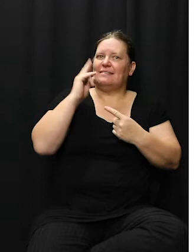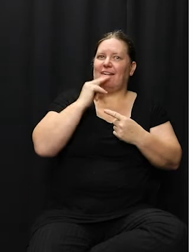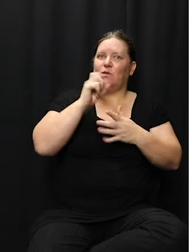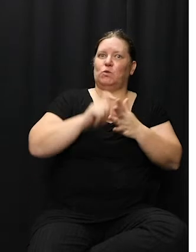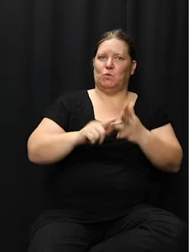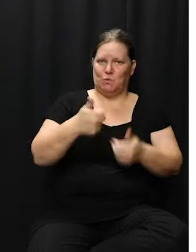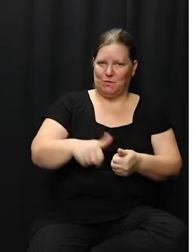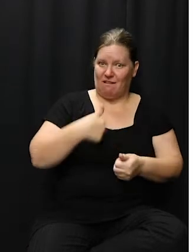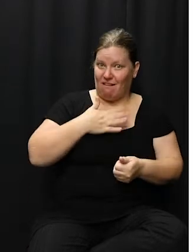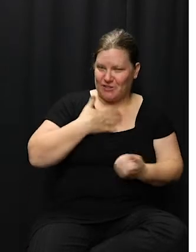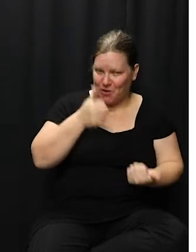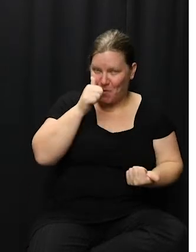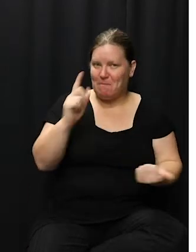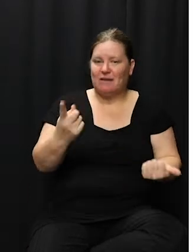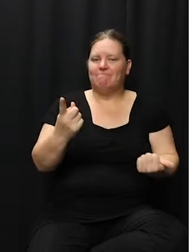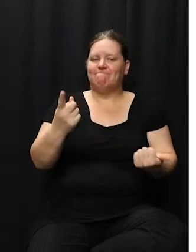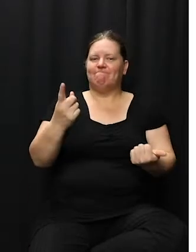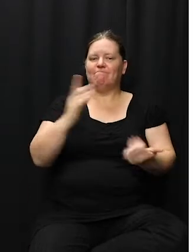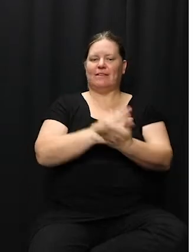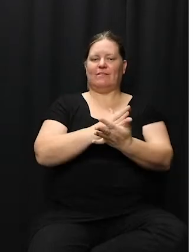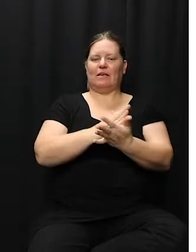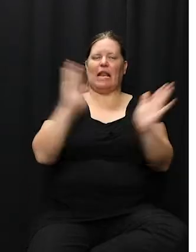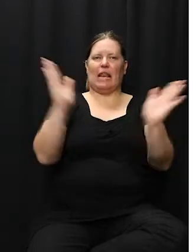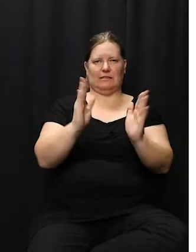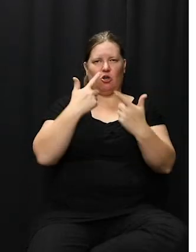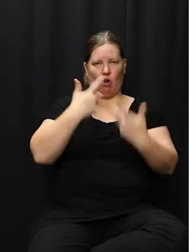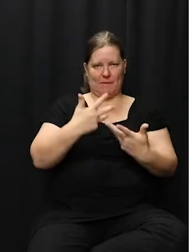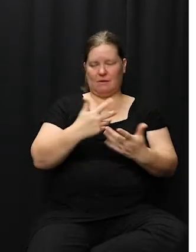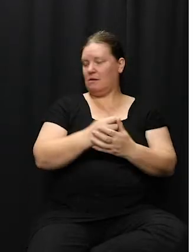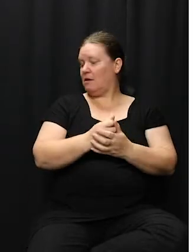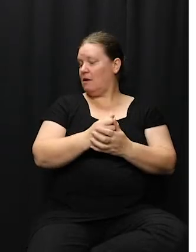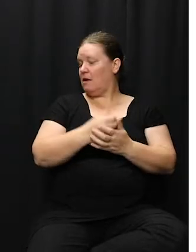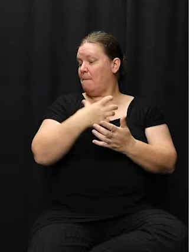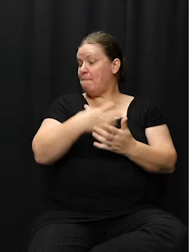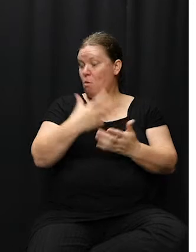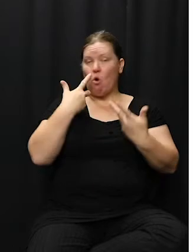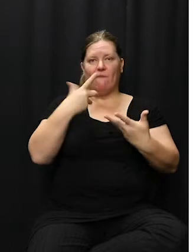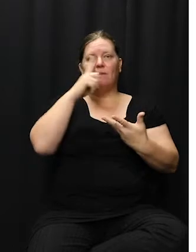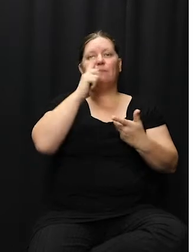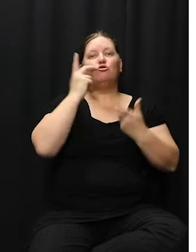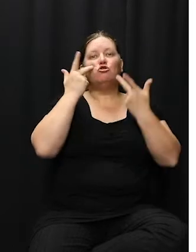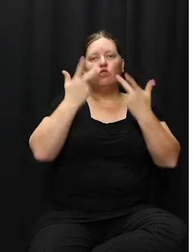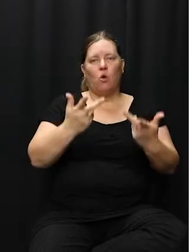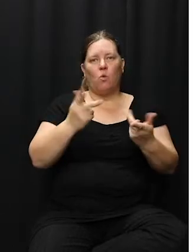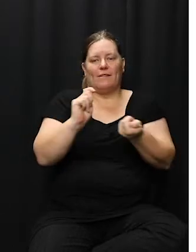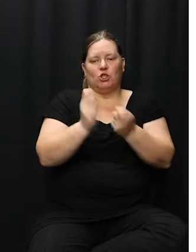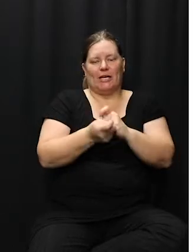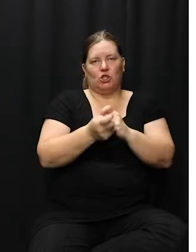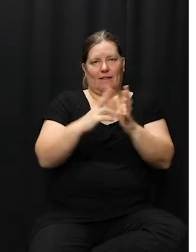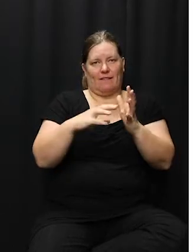So I don't know when deaf people do it. I know they do it, but a lot less common than hearing people like me doing it.